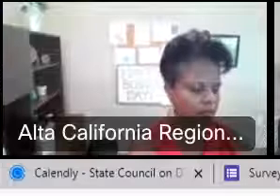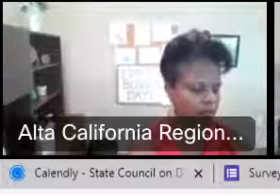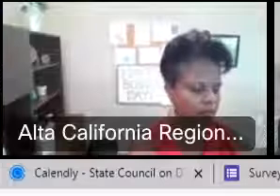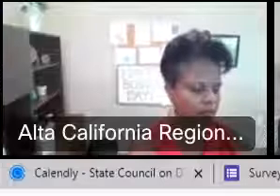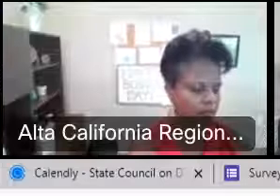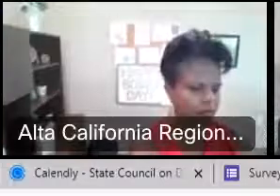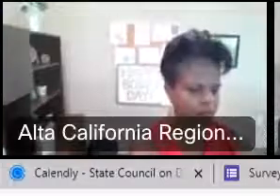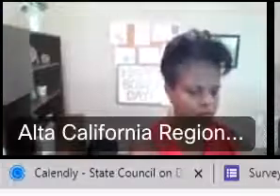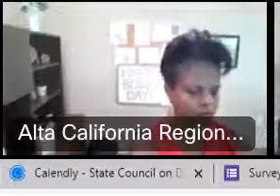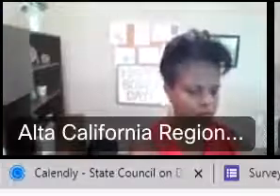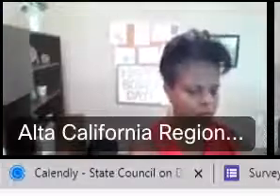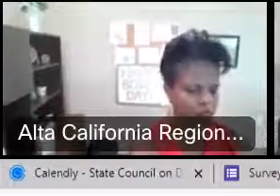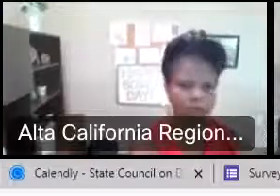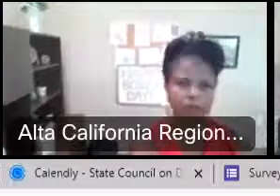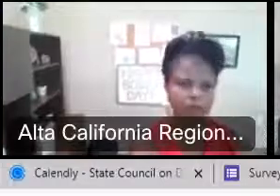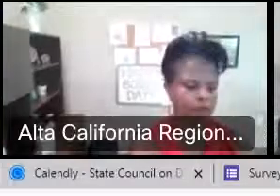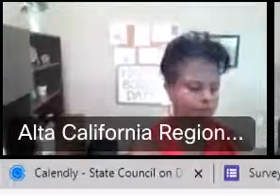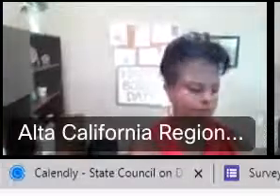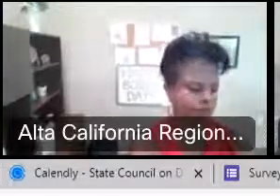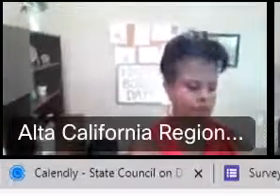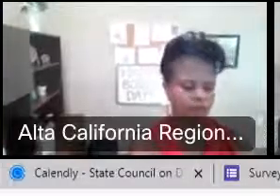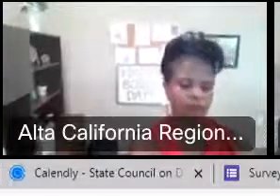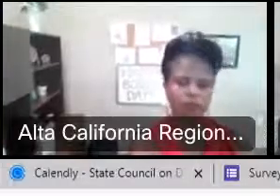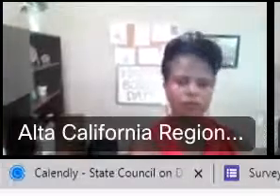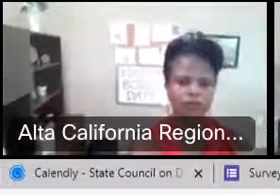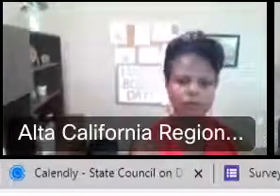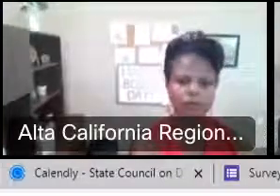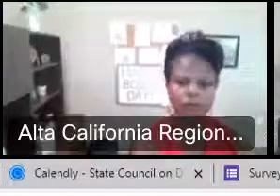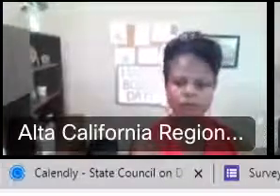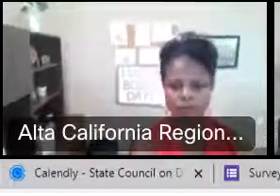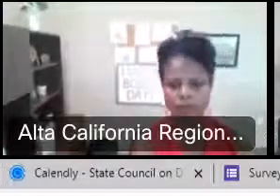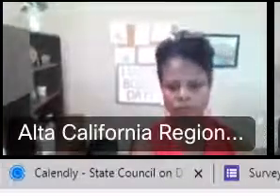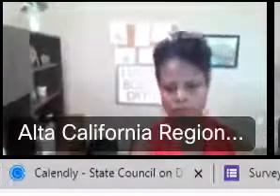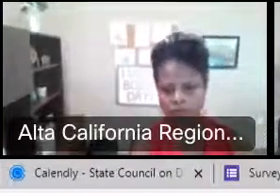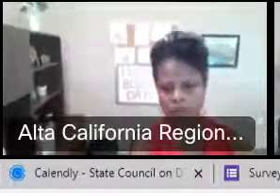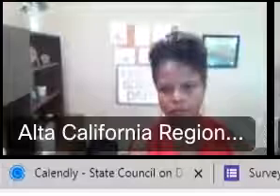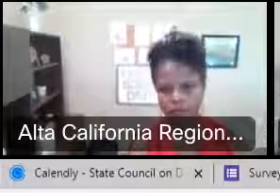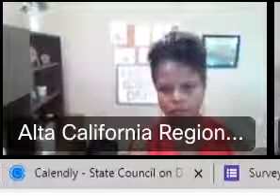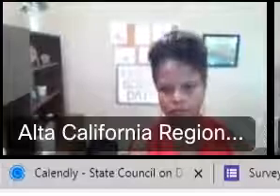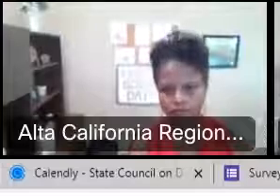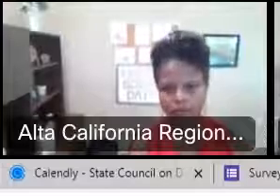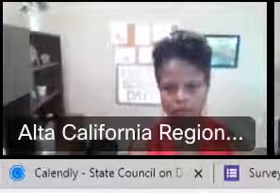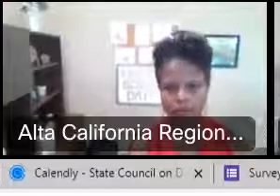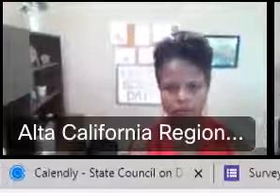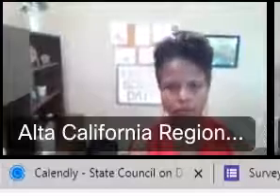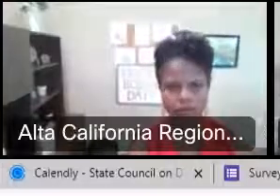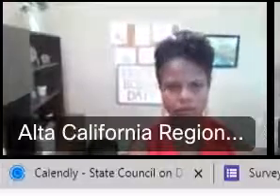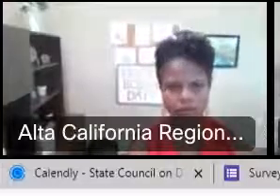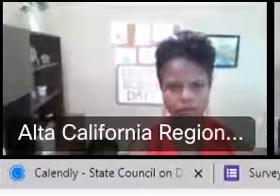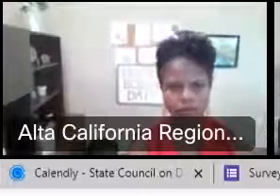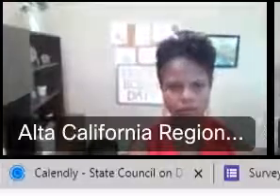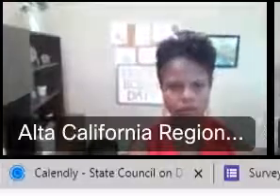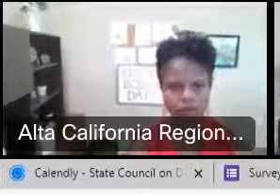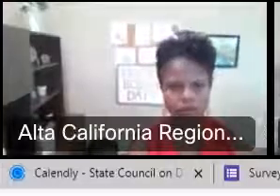the rate study implementation occurred to really look at what the future of their congregate